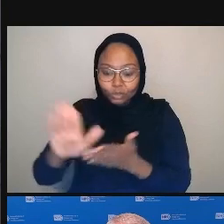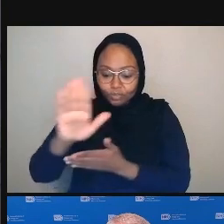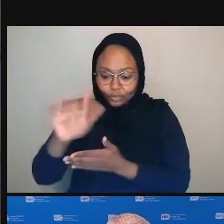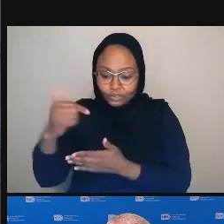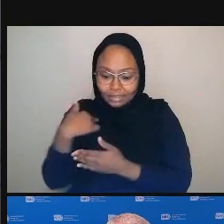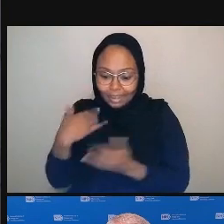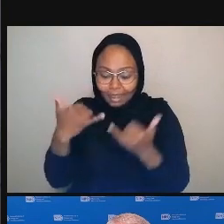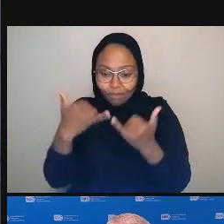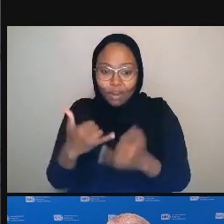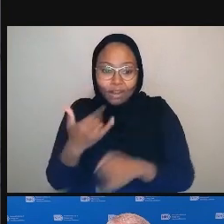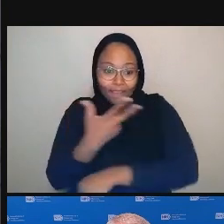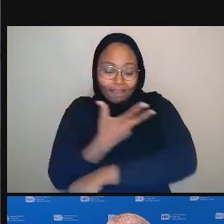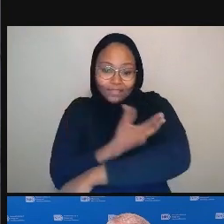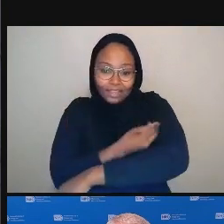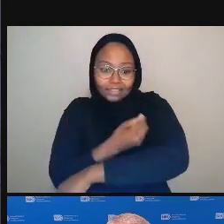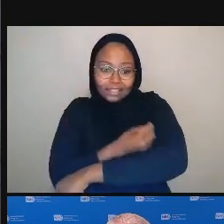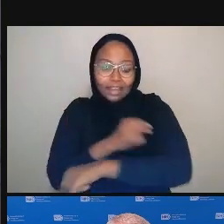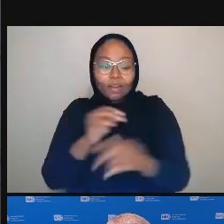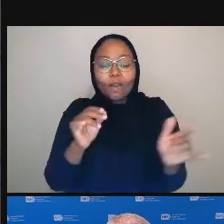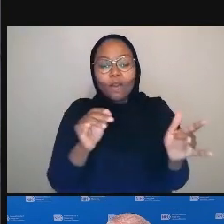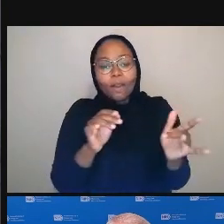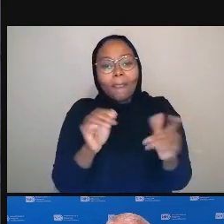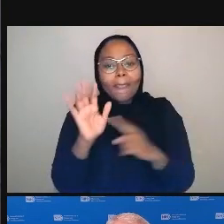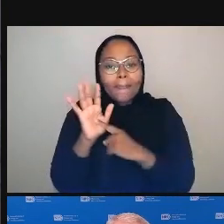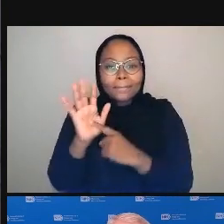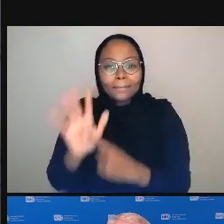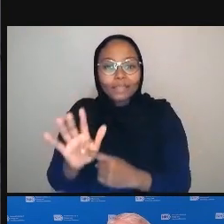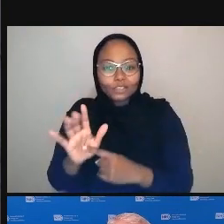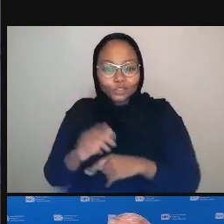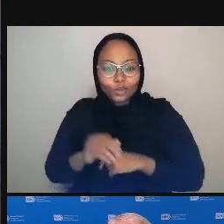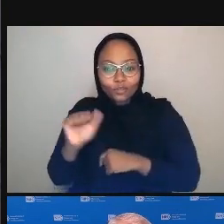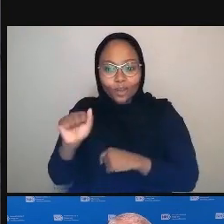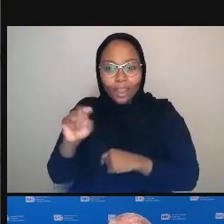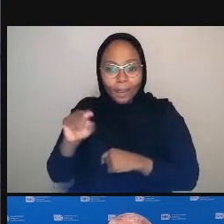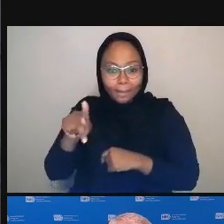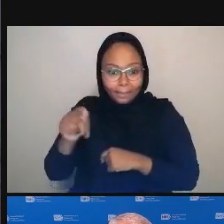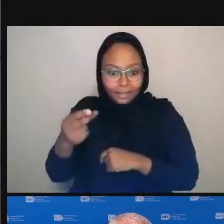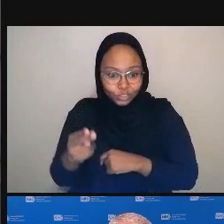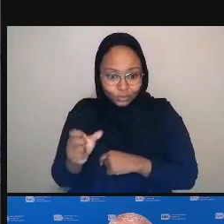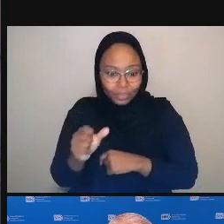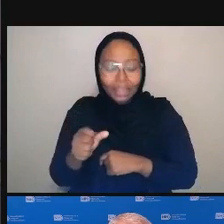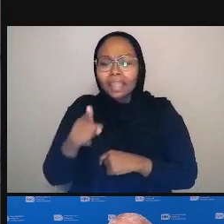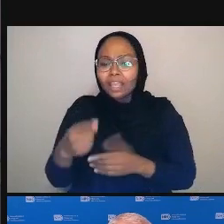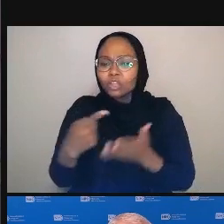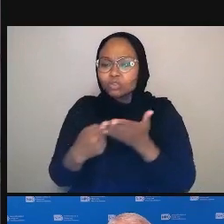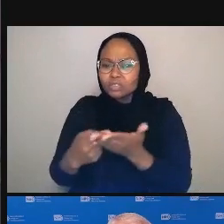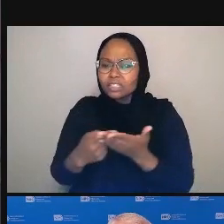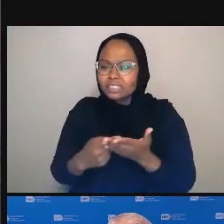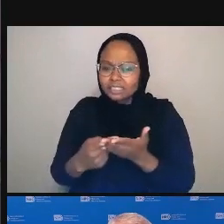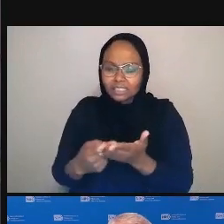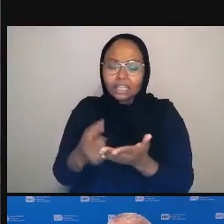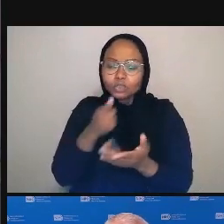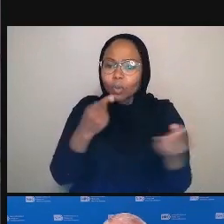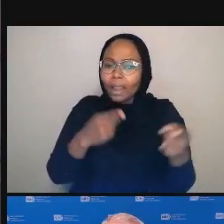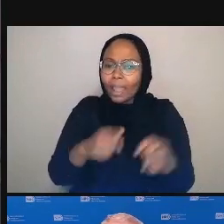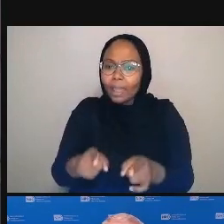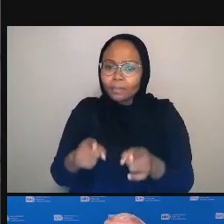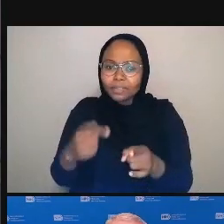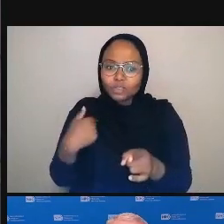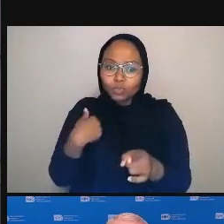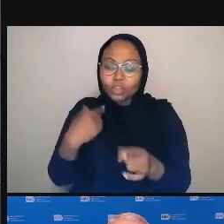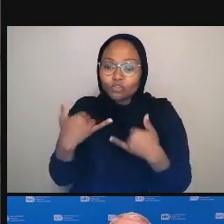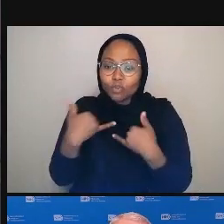of COVID-19 infections on children and young adults. Can you talk about what the current research says about long-term effects of being infected